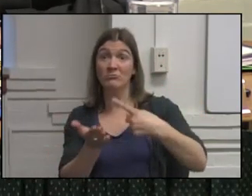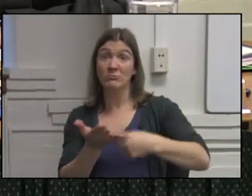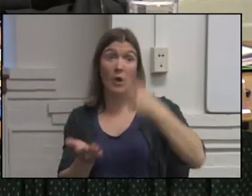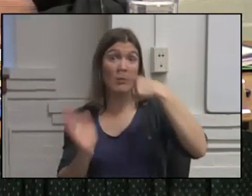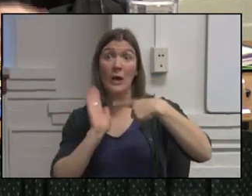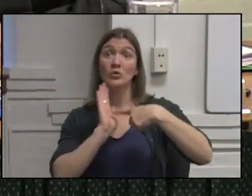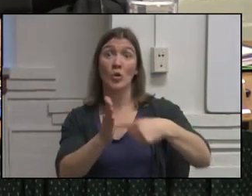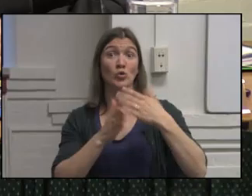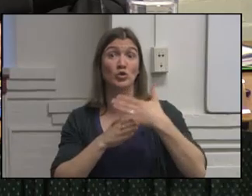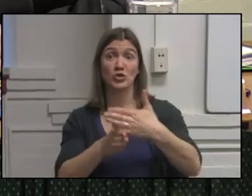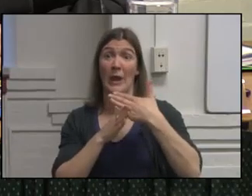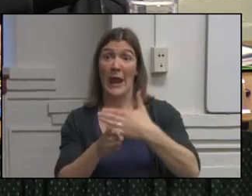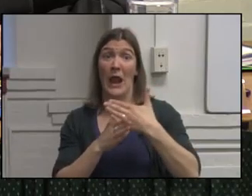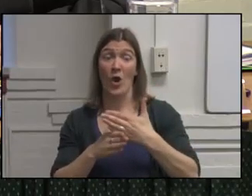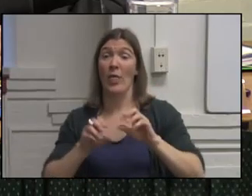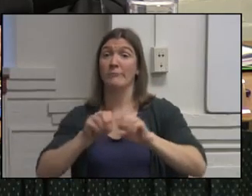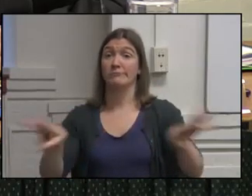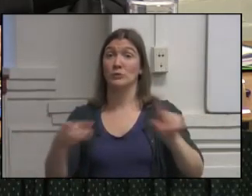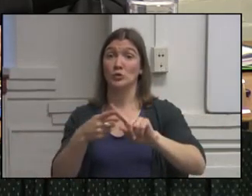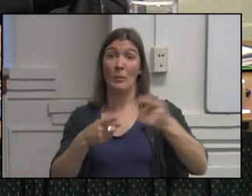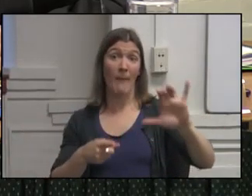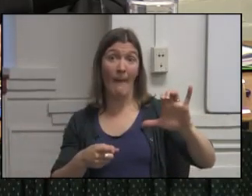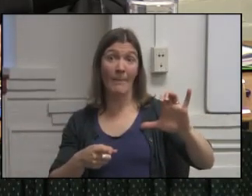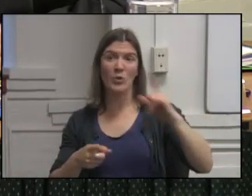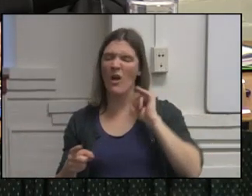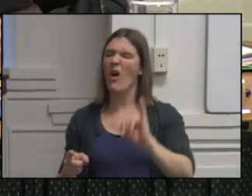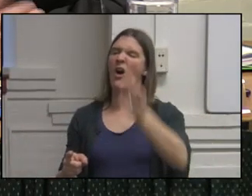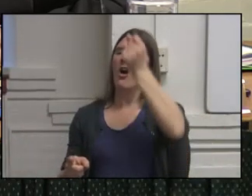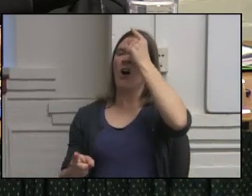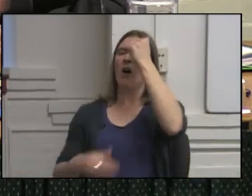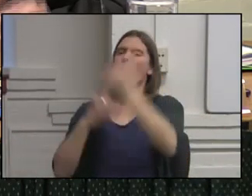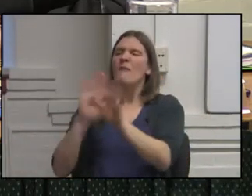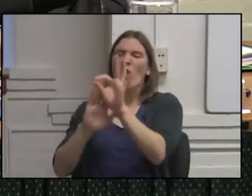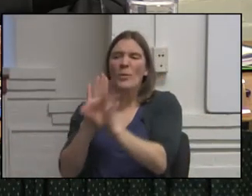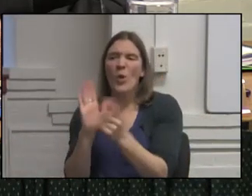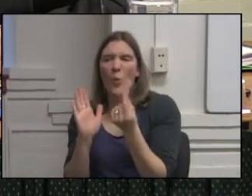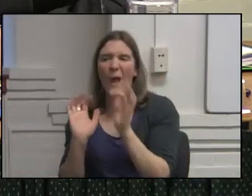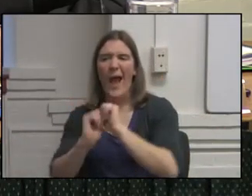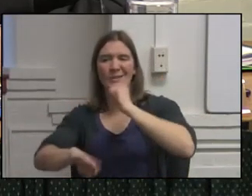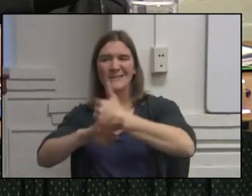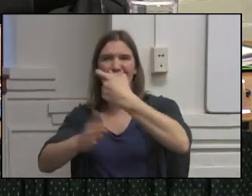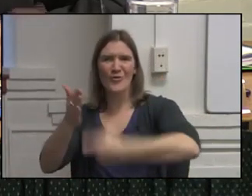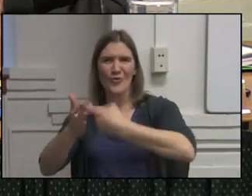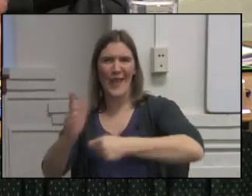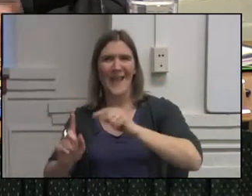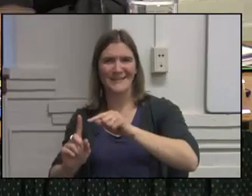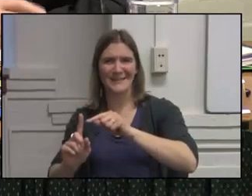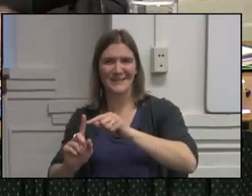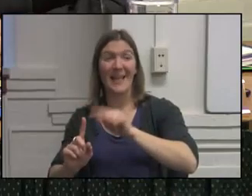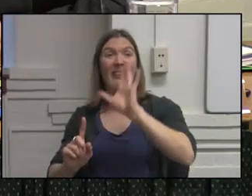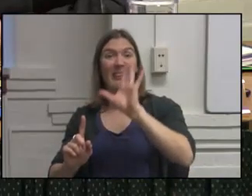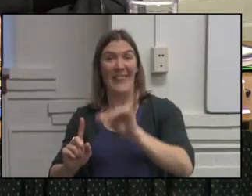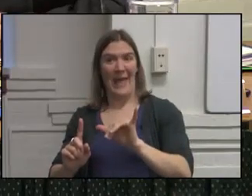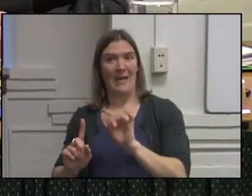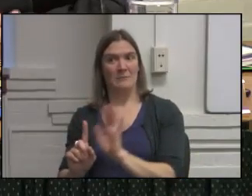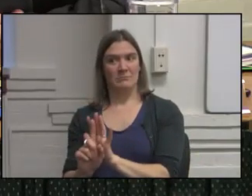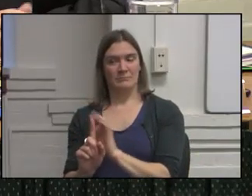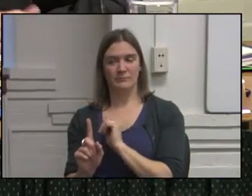the other members of the public can better understand that the formula and the basis for it. That's for